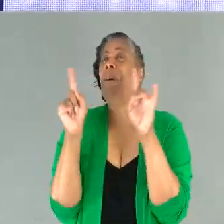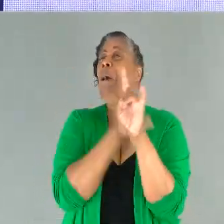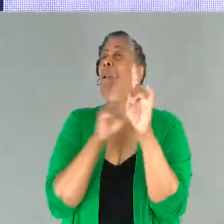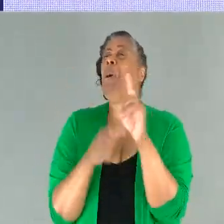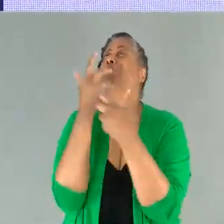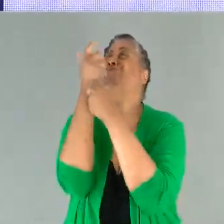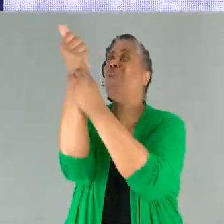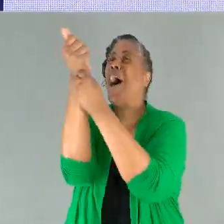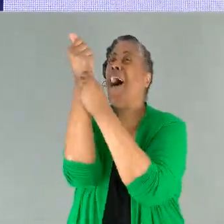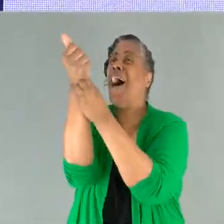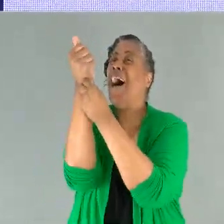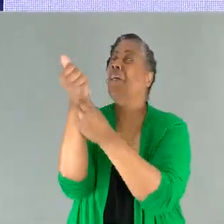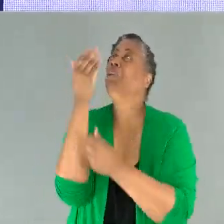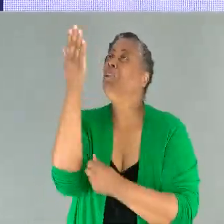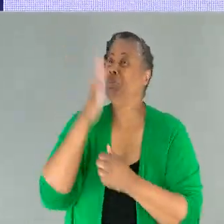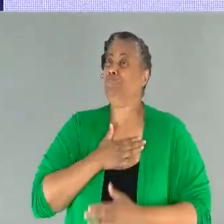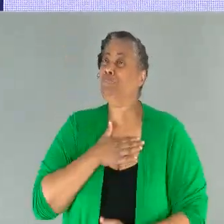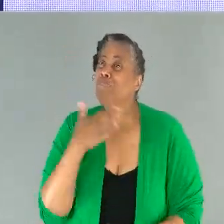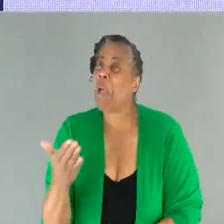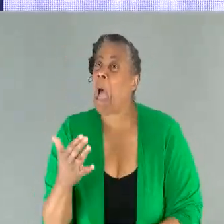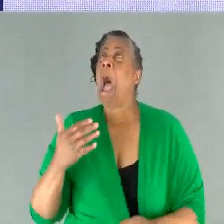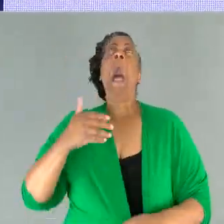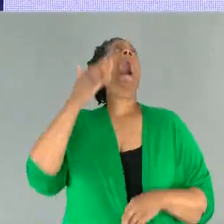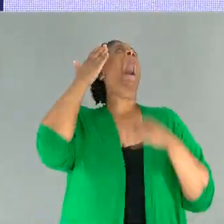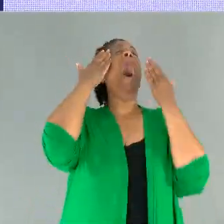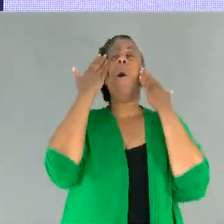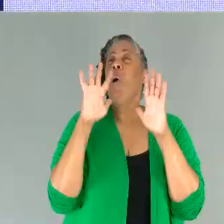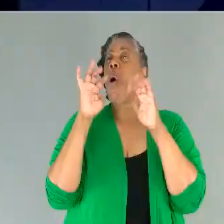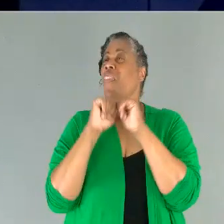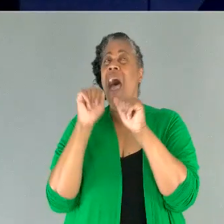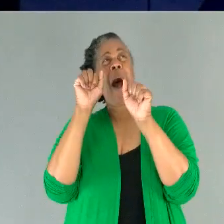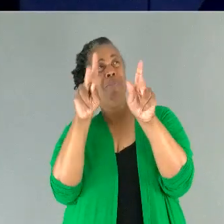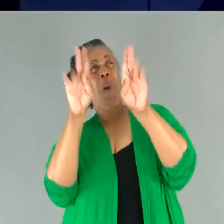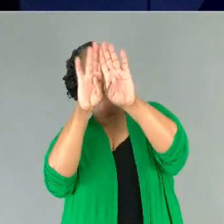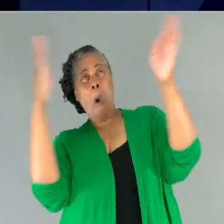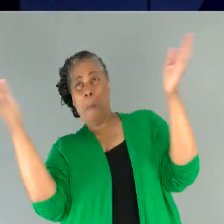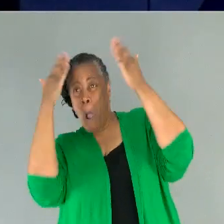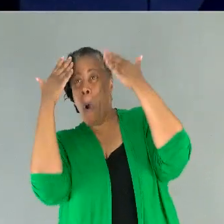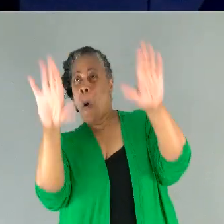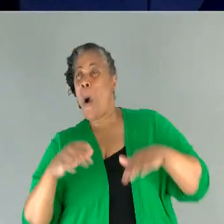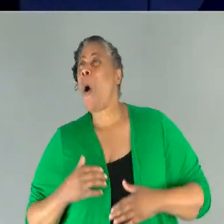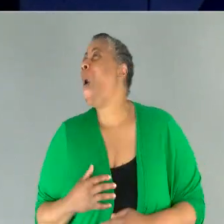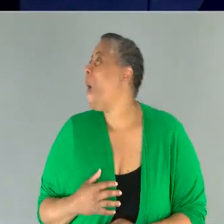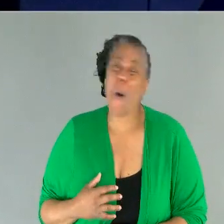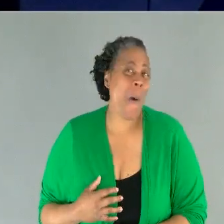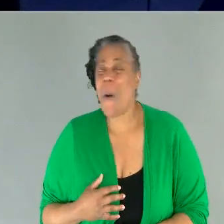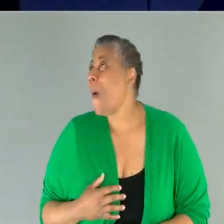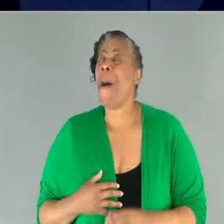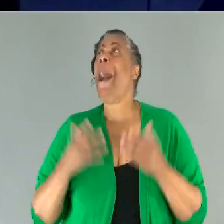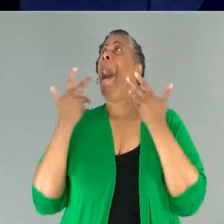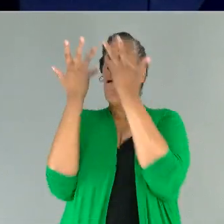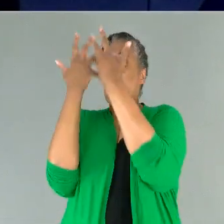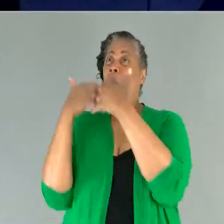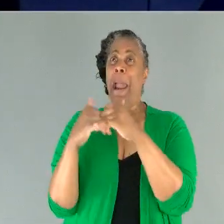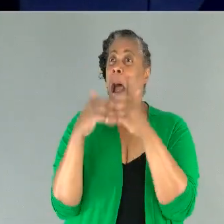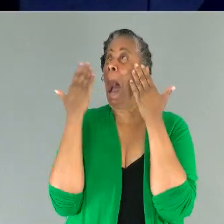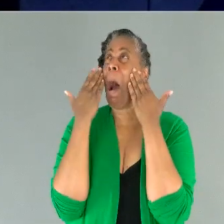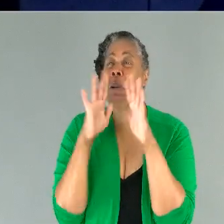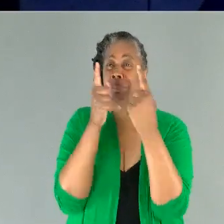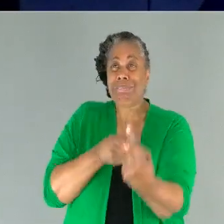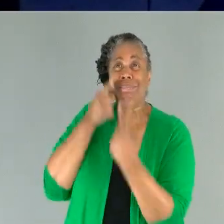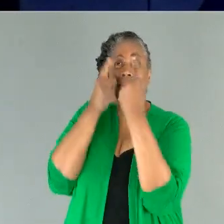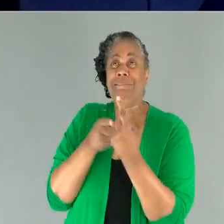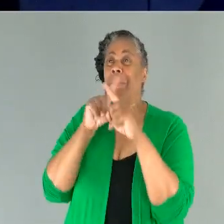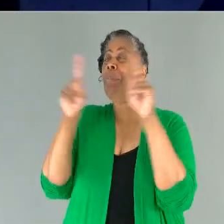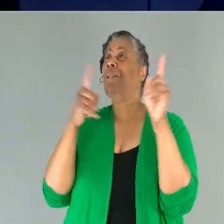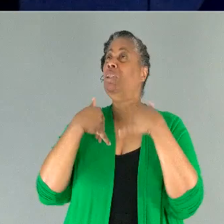I trust you. Lord, I don't know how you're going to open the door. Lord, I don't know how you're going to make a way, but I